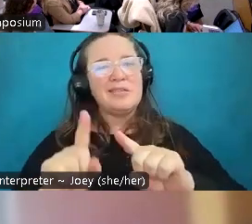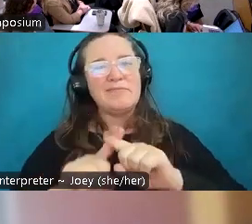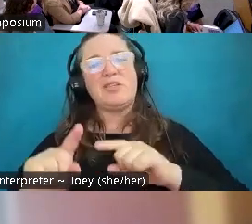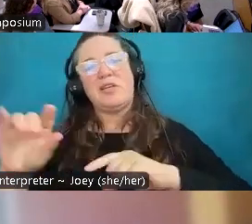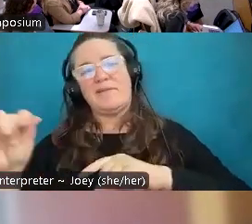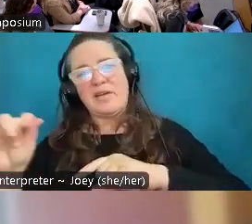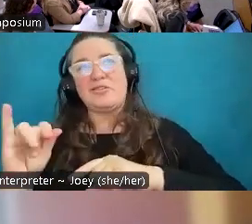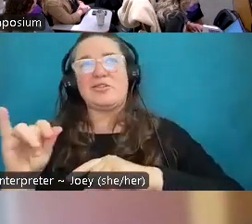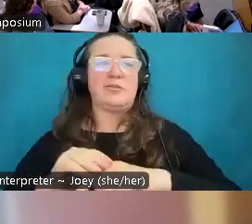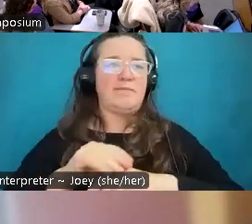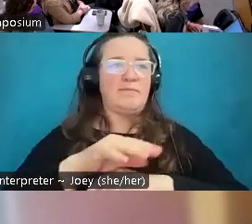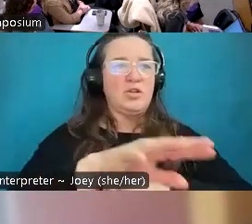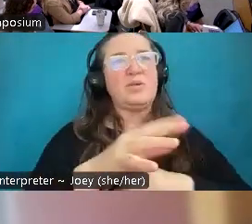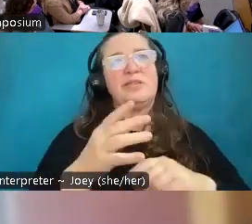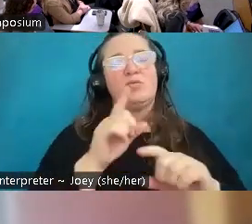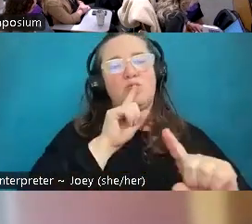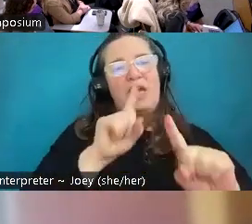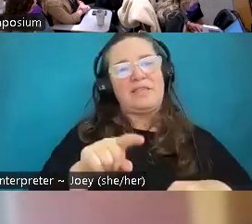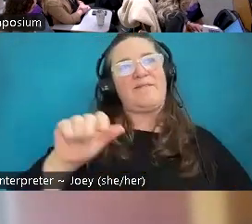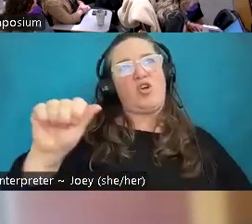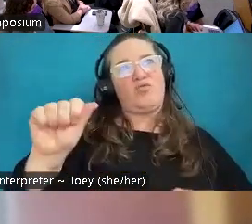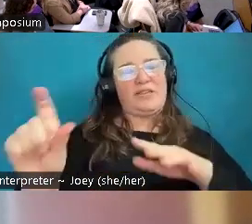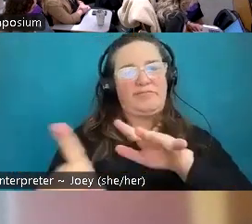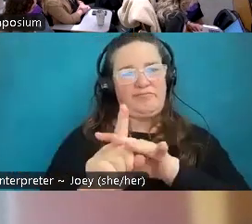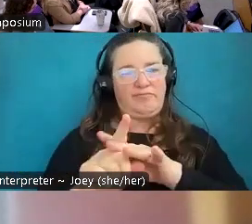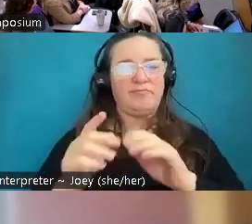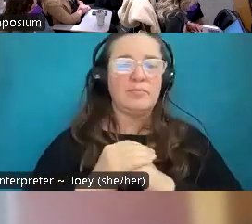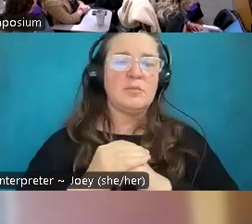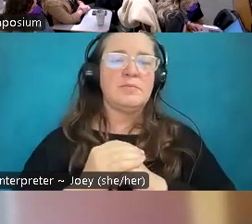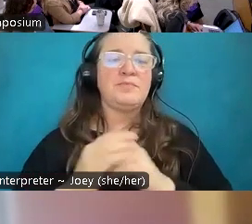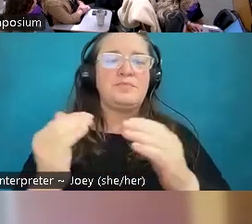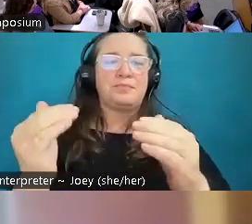reactive arthritis. Next slide.